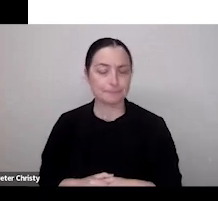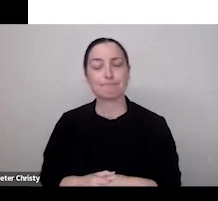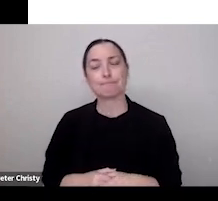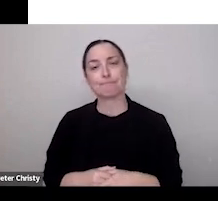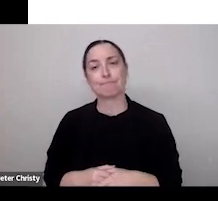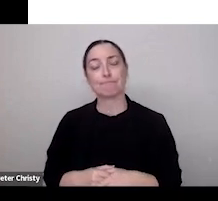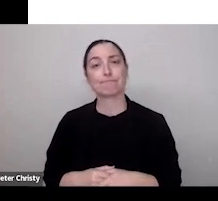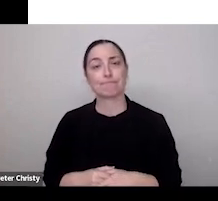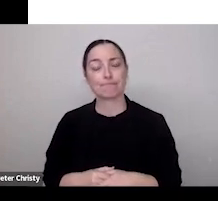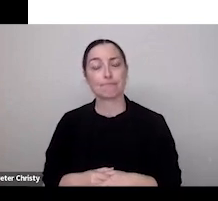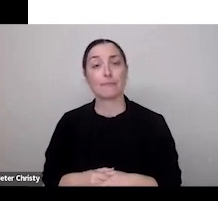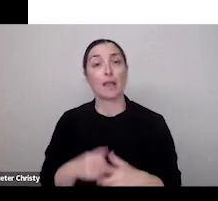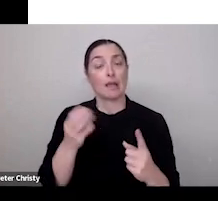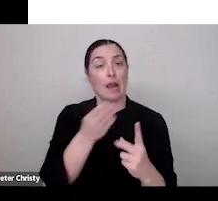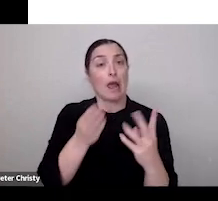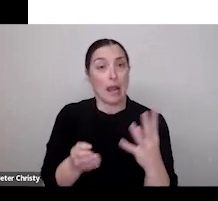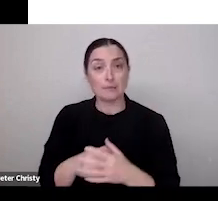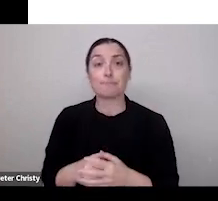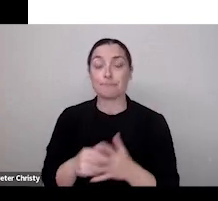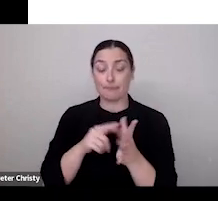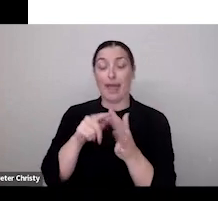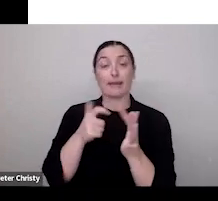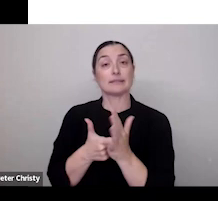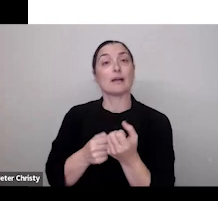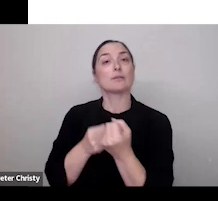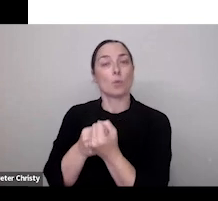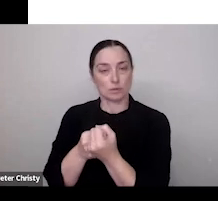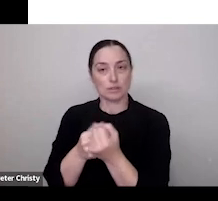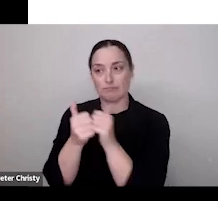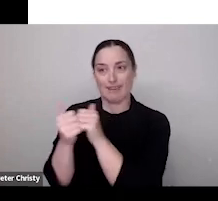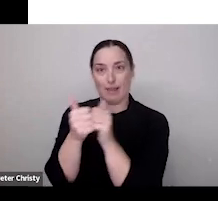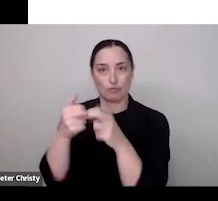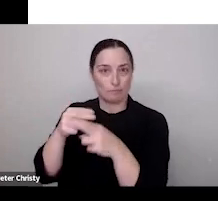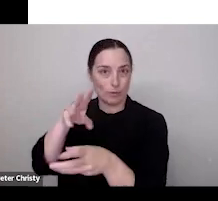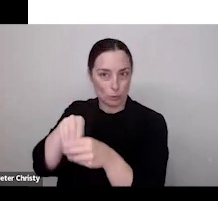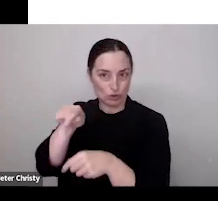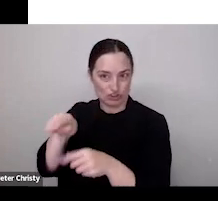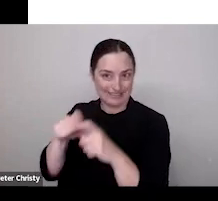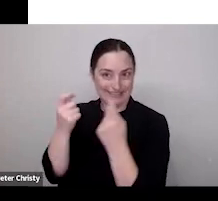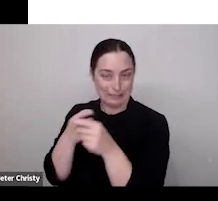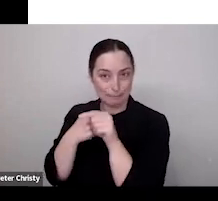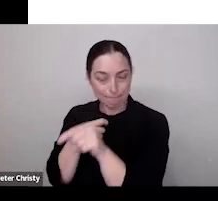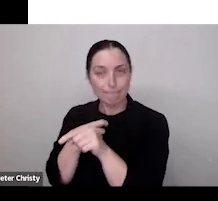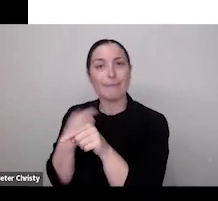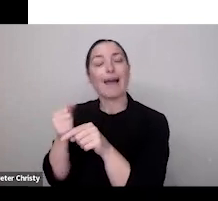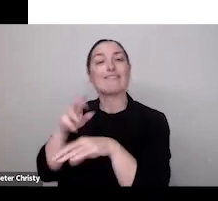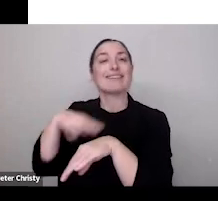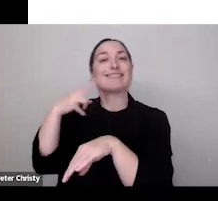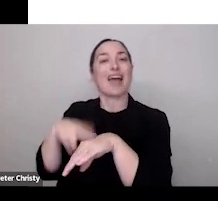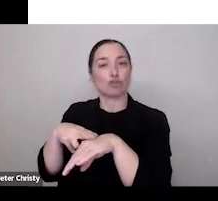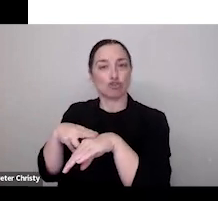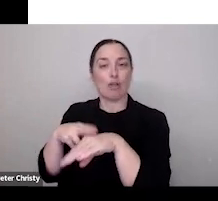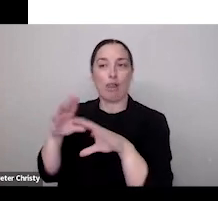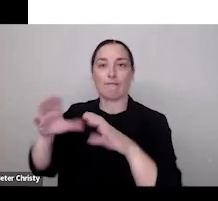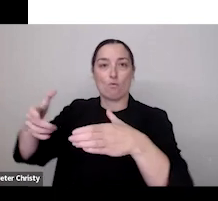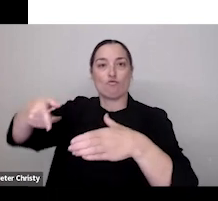Following all of that, AIDR supported the team at Collaborating for Inclusion, and they ran a national forum, a wonderful